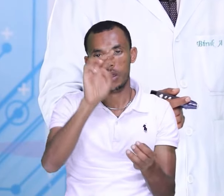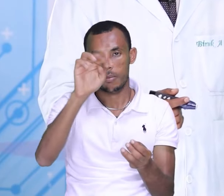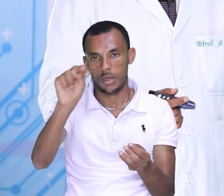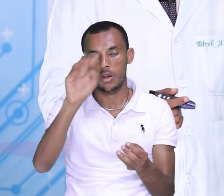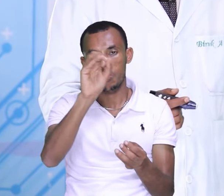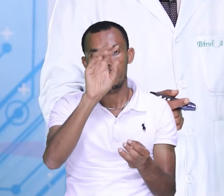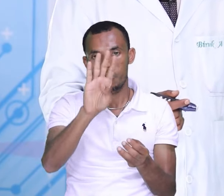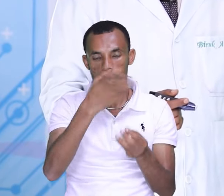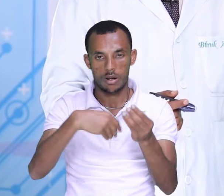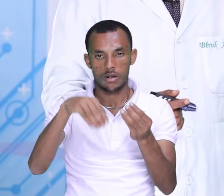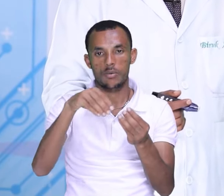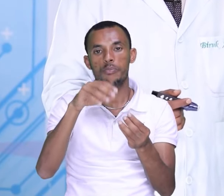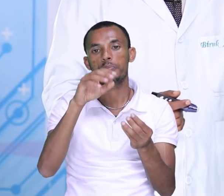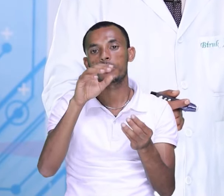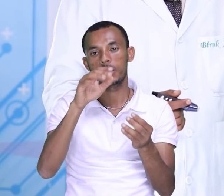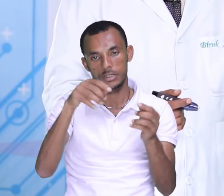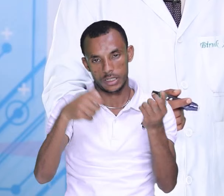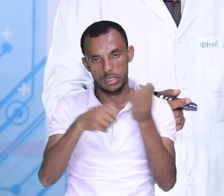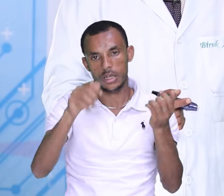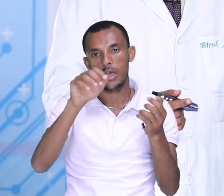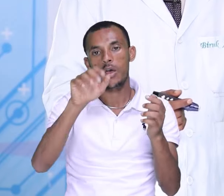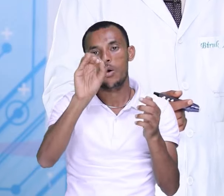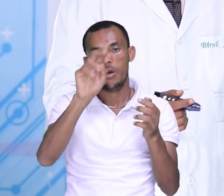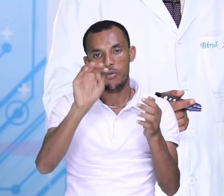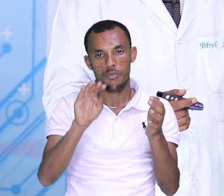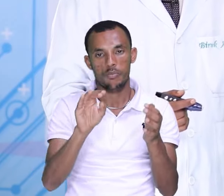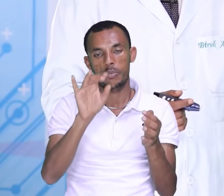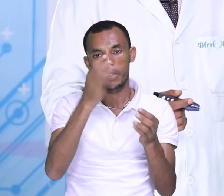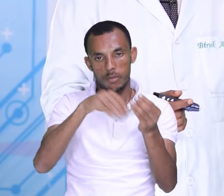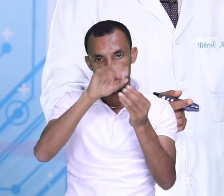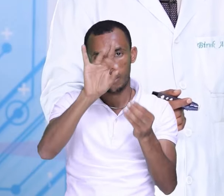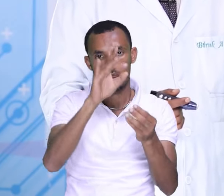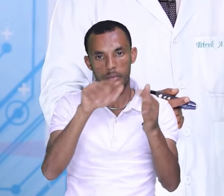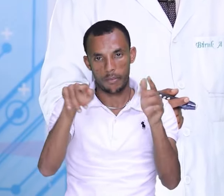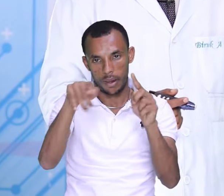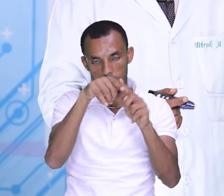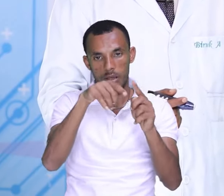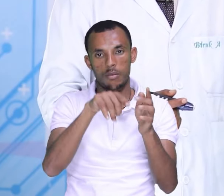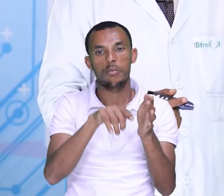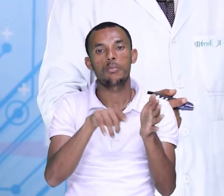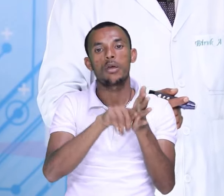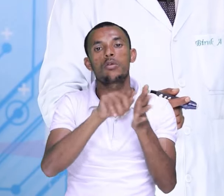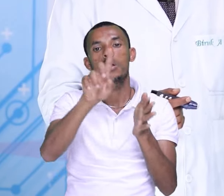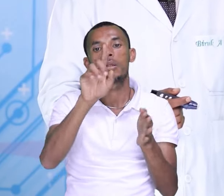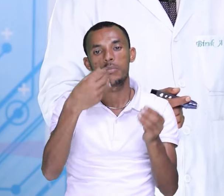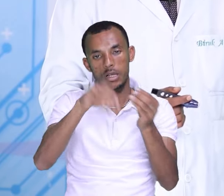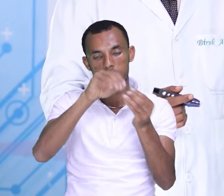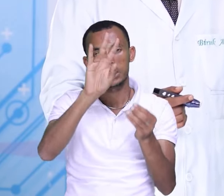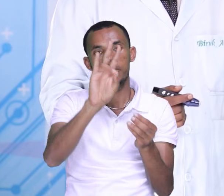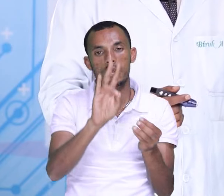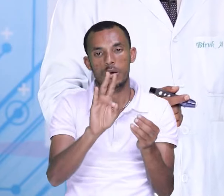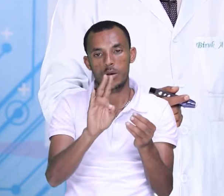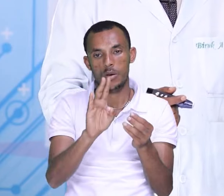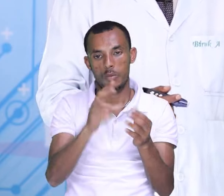MnO4 minus, the charge is -1. 8H plus, the charge is +8. +8 with -1, the charge is +7. In product